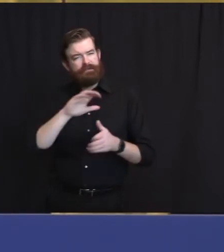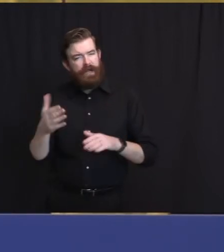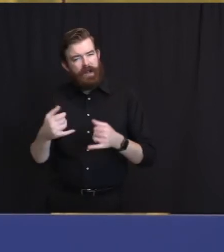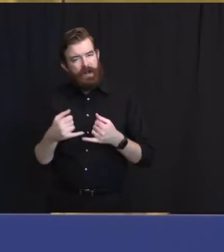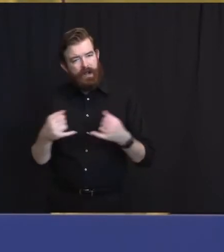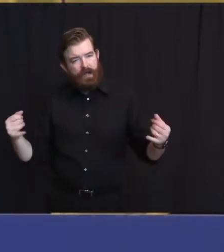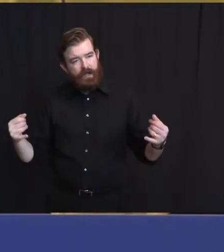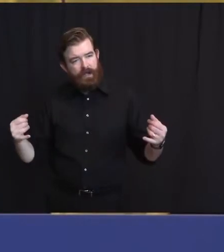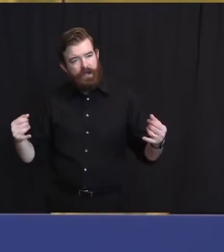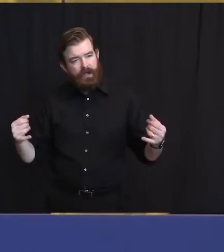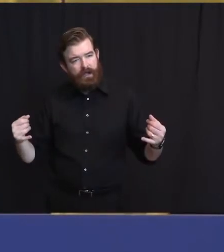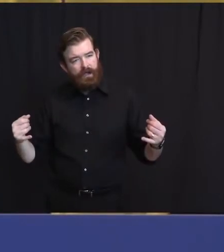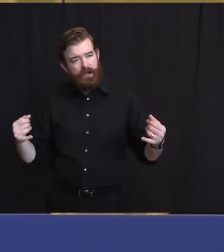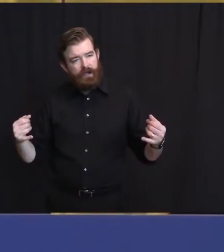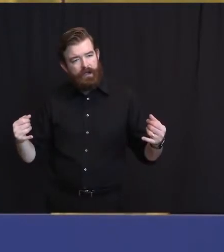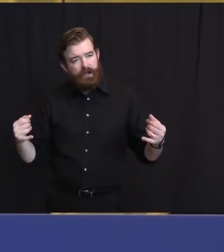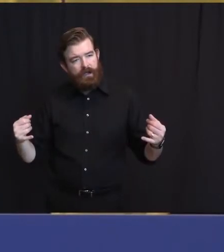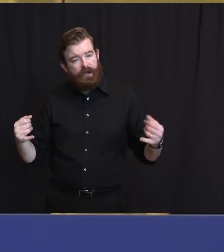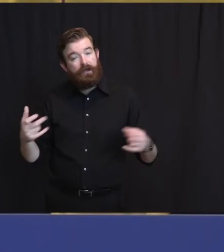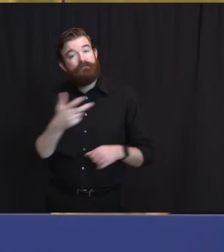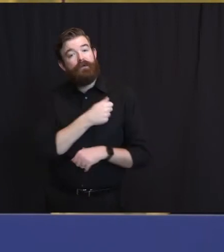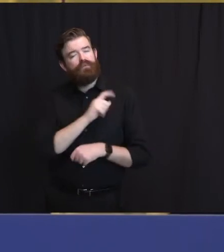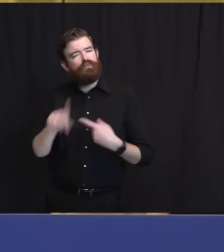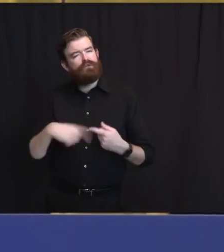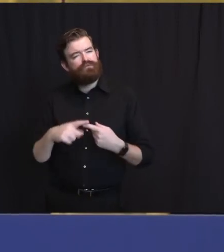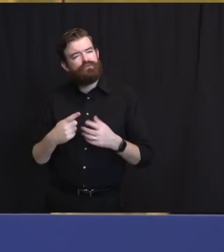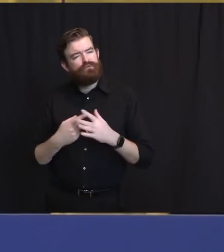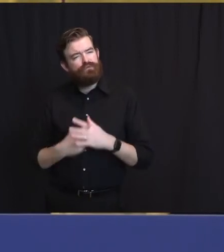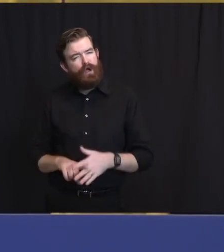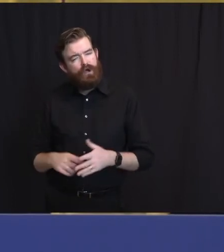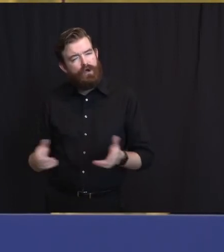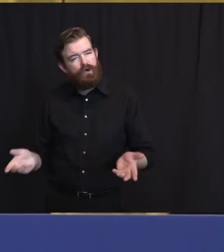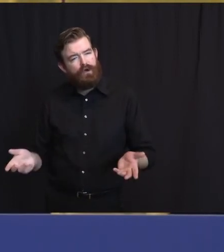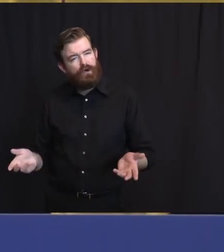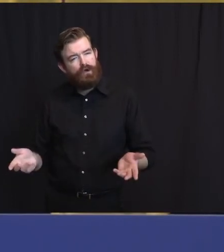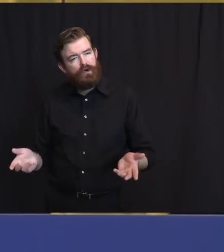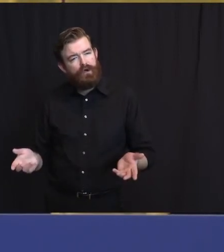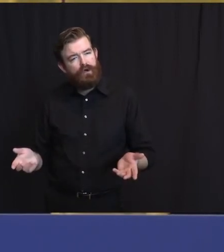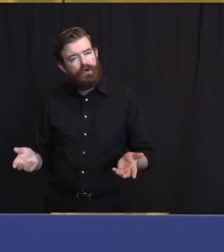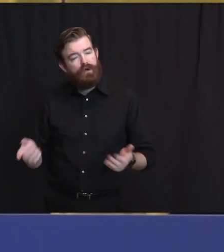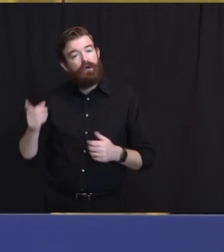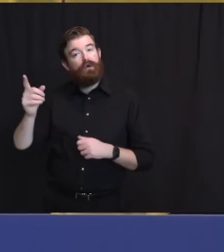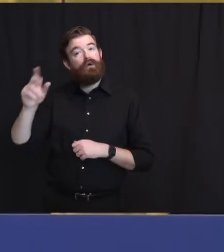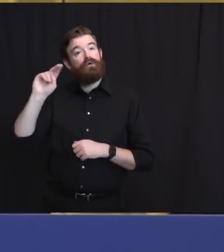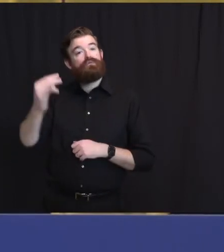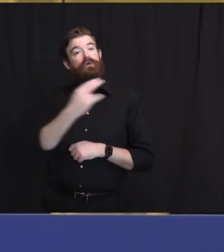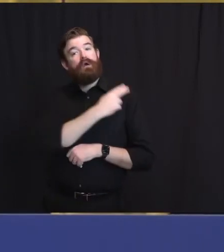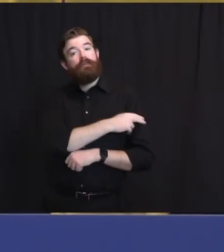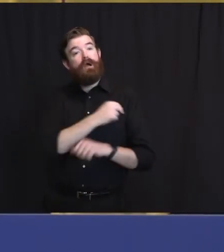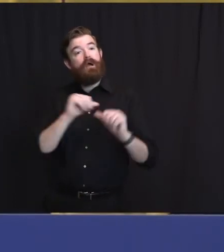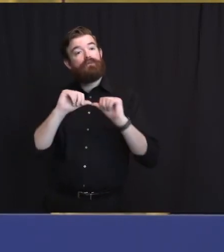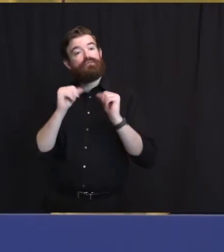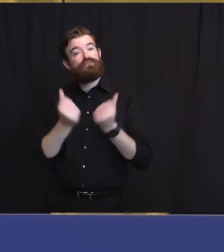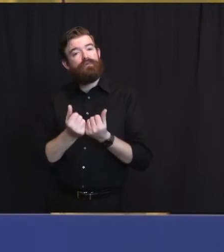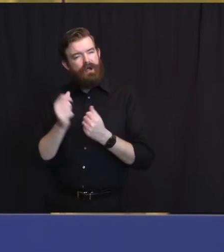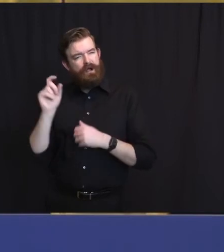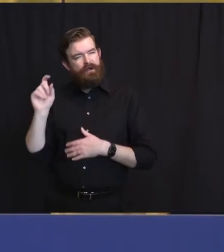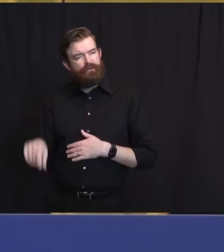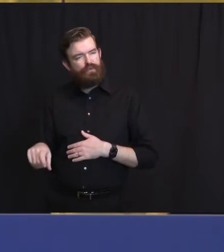vaccinations now that the Hospital Association is voluntarily requiring its members to submit data daily on hospital